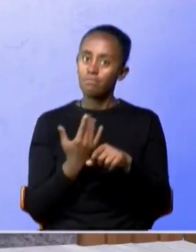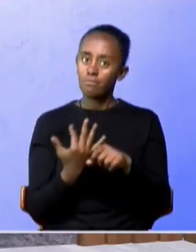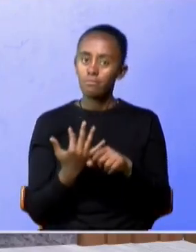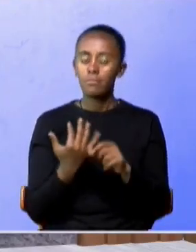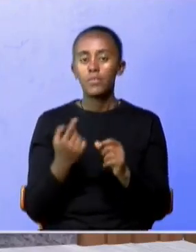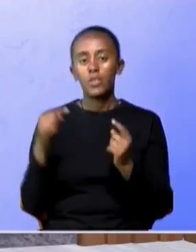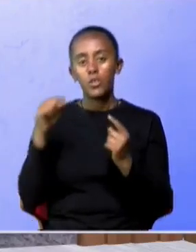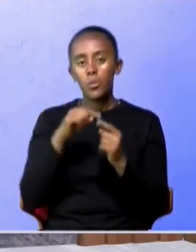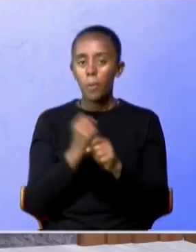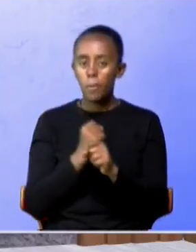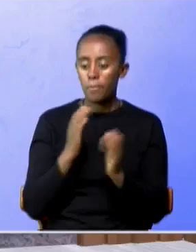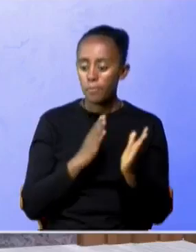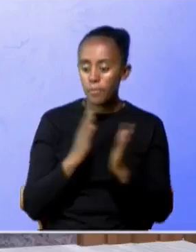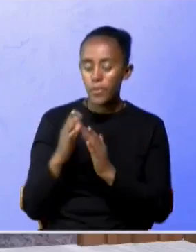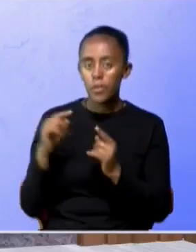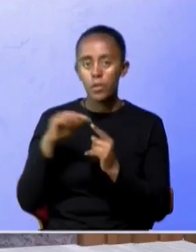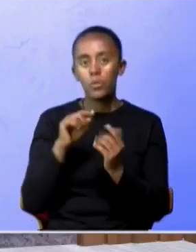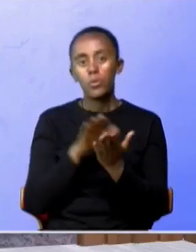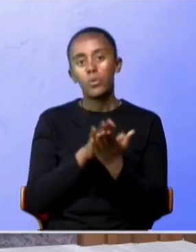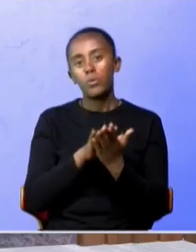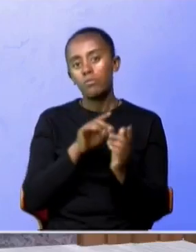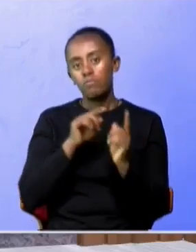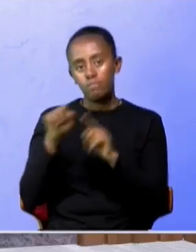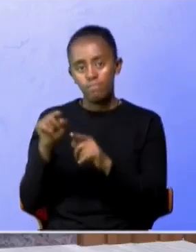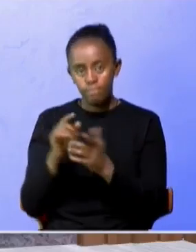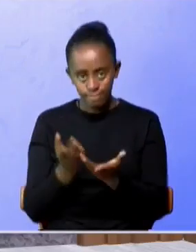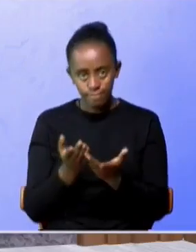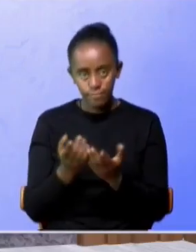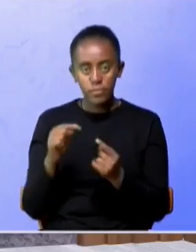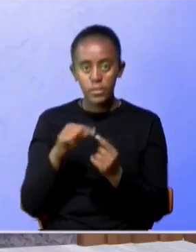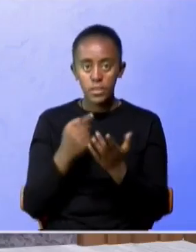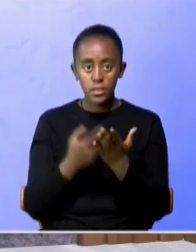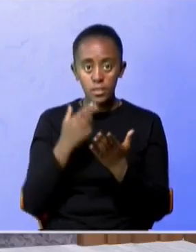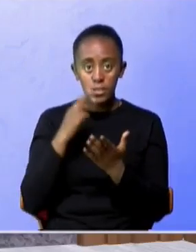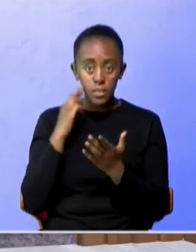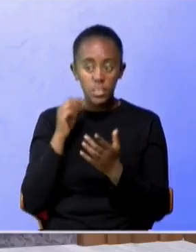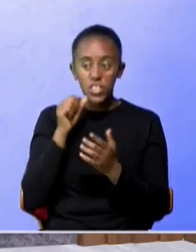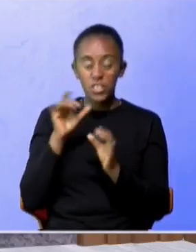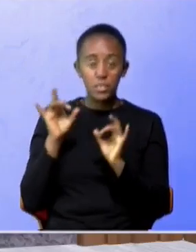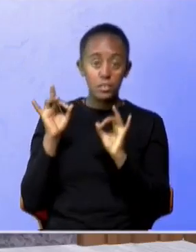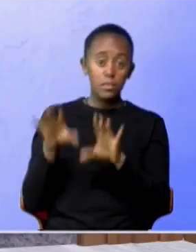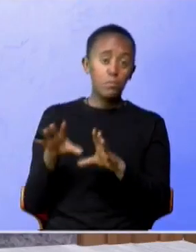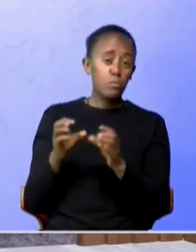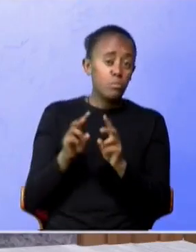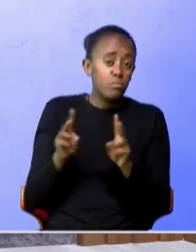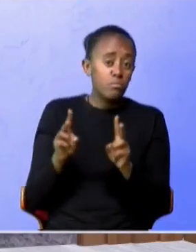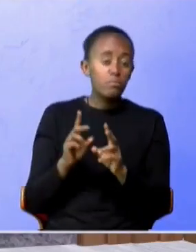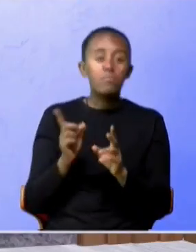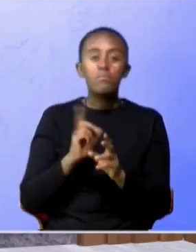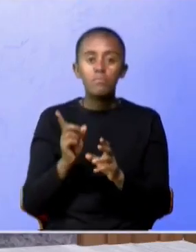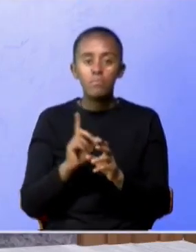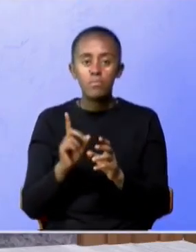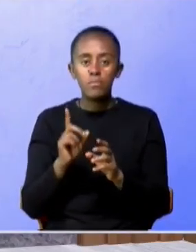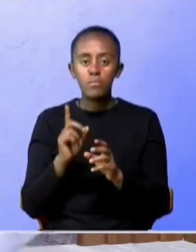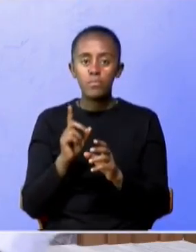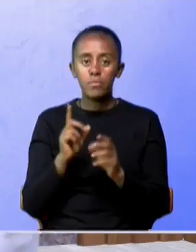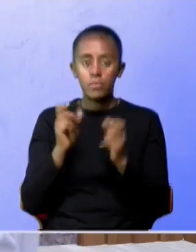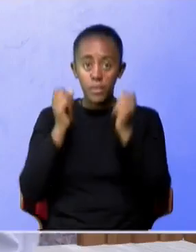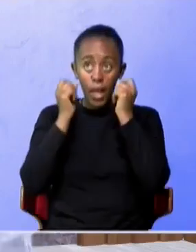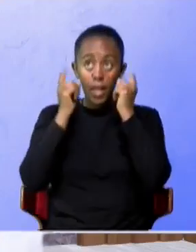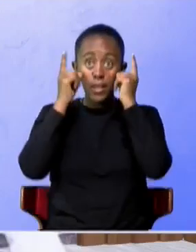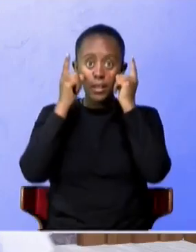to prepare to go to those places. So in this case, the thing she hated most was what? Is